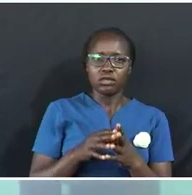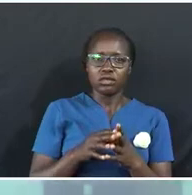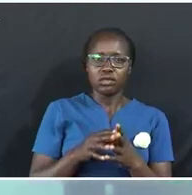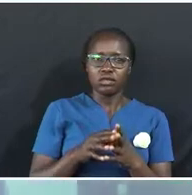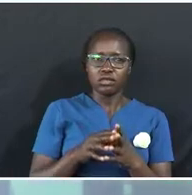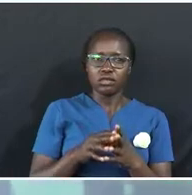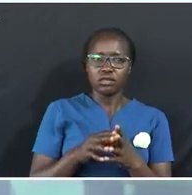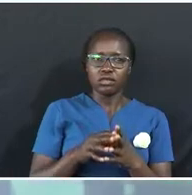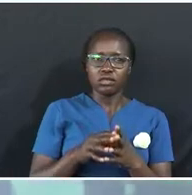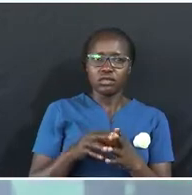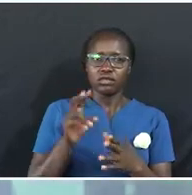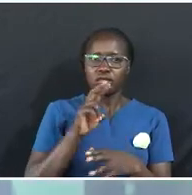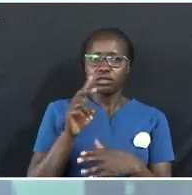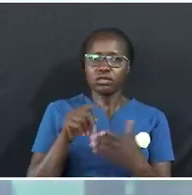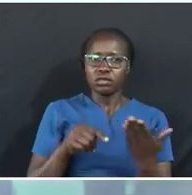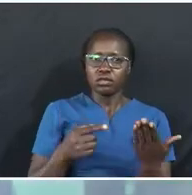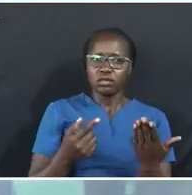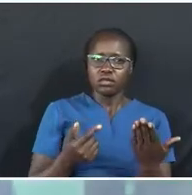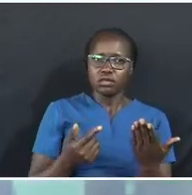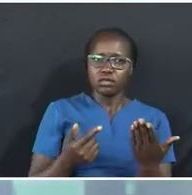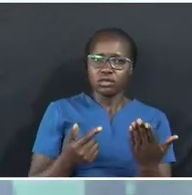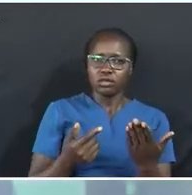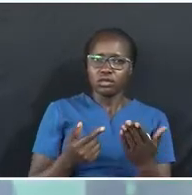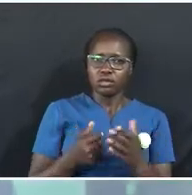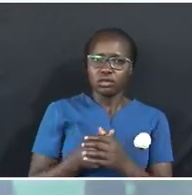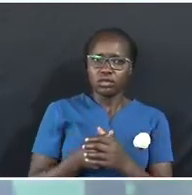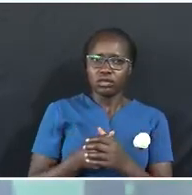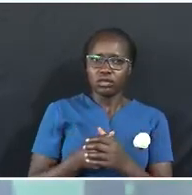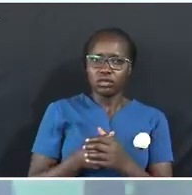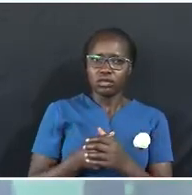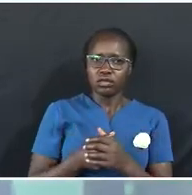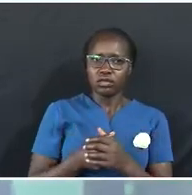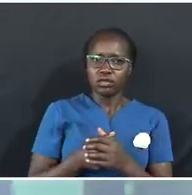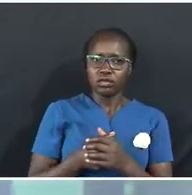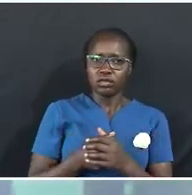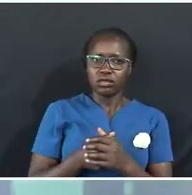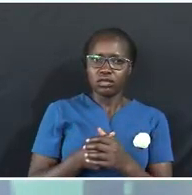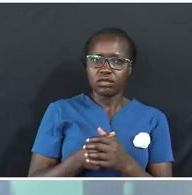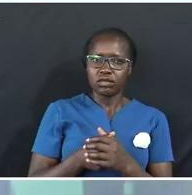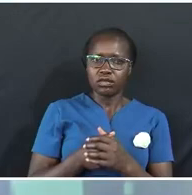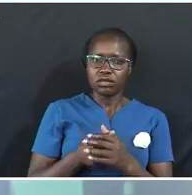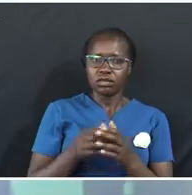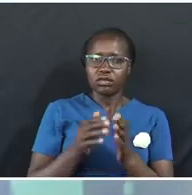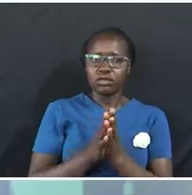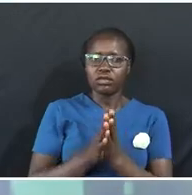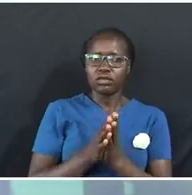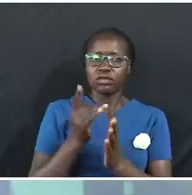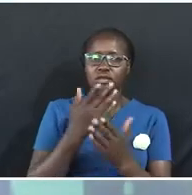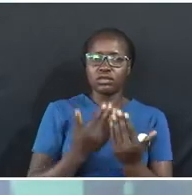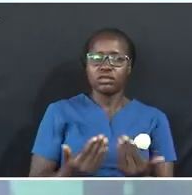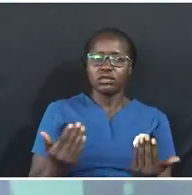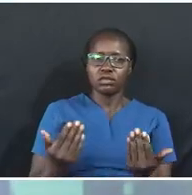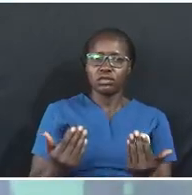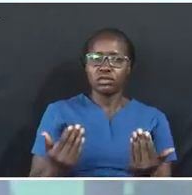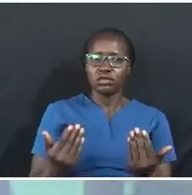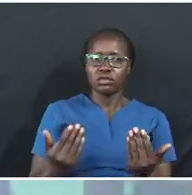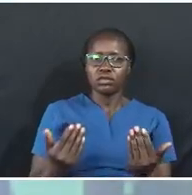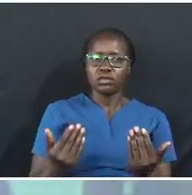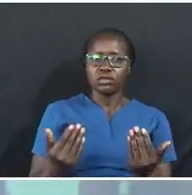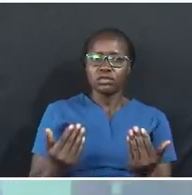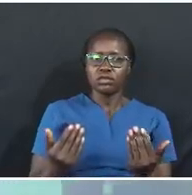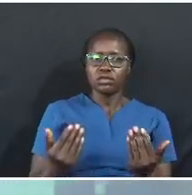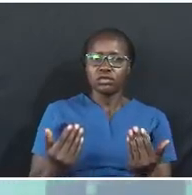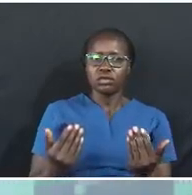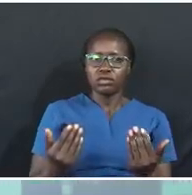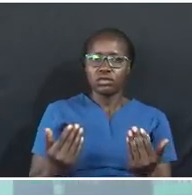What do I say? I want to tell you one thing. This one thing is most urgent. Jesus is